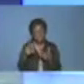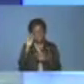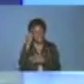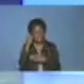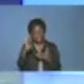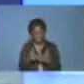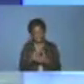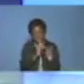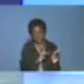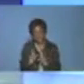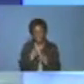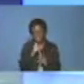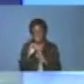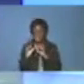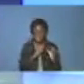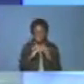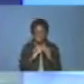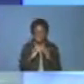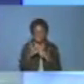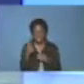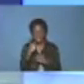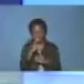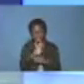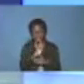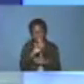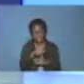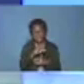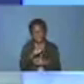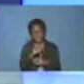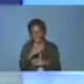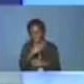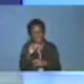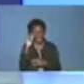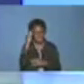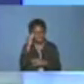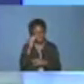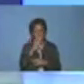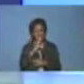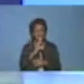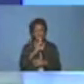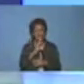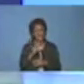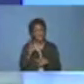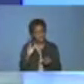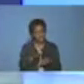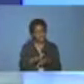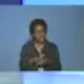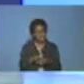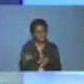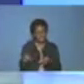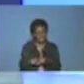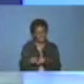The Ministry of Public Service in a statement today insists the BPSU and the government are ultimately on the same side when it